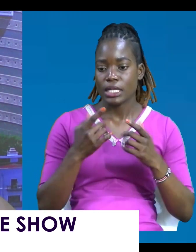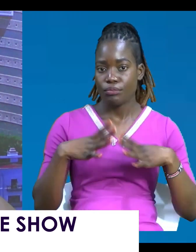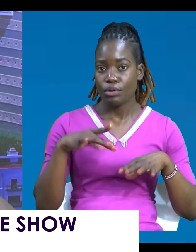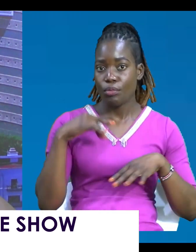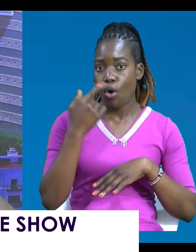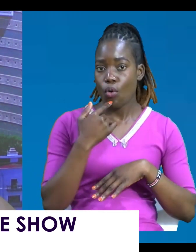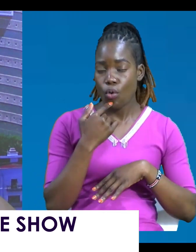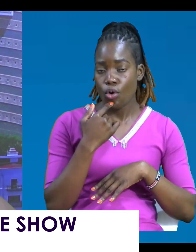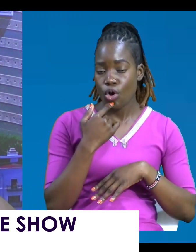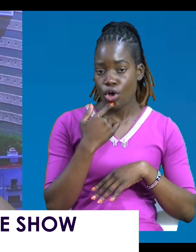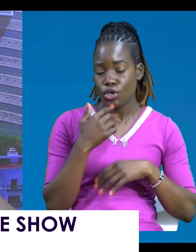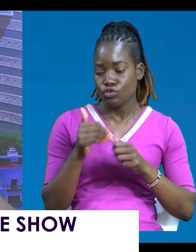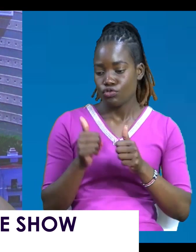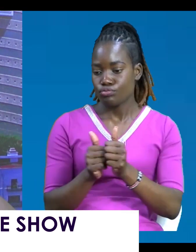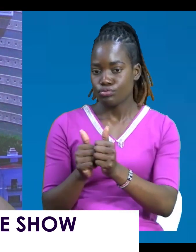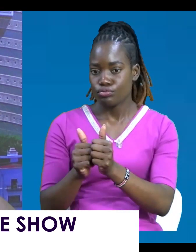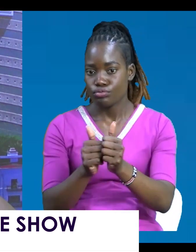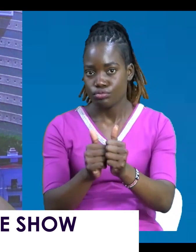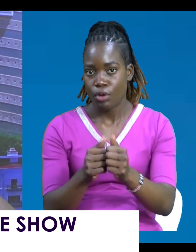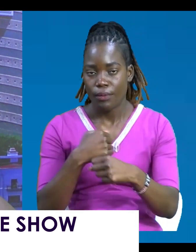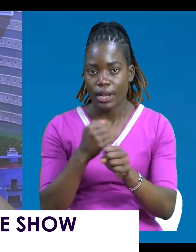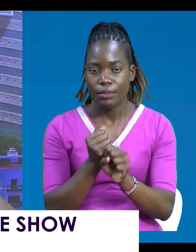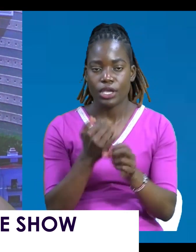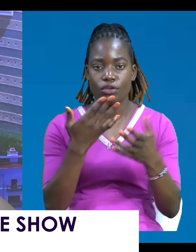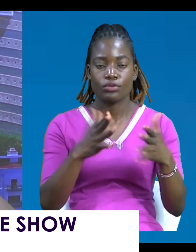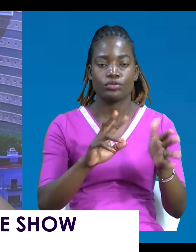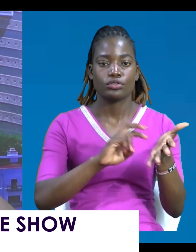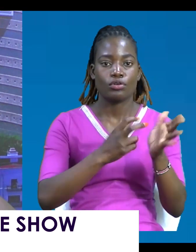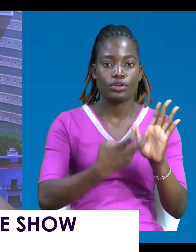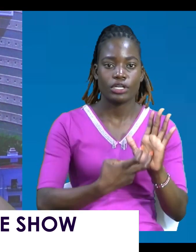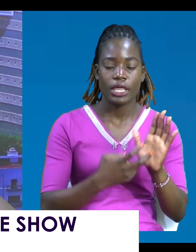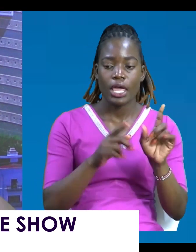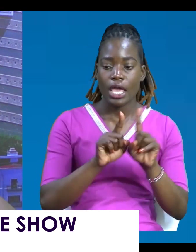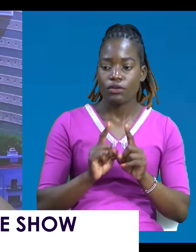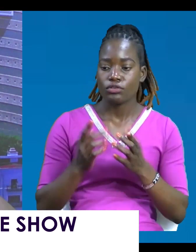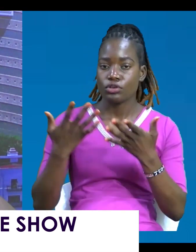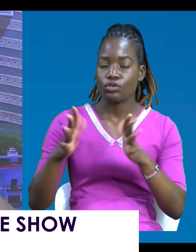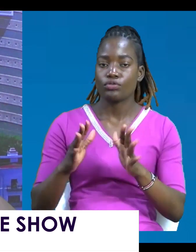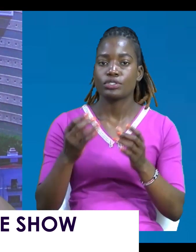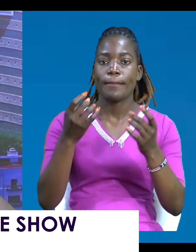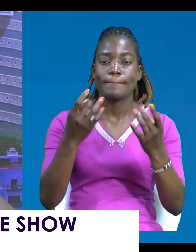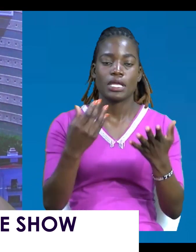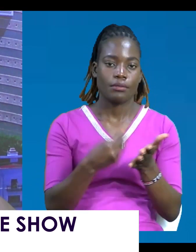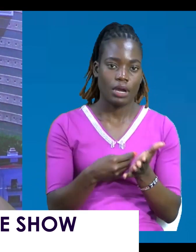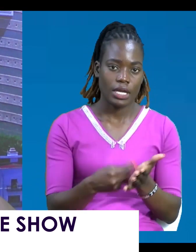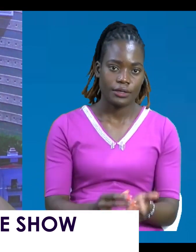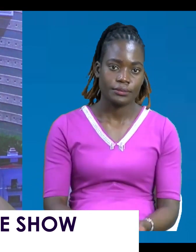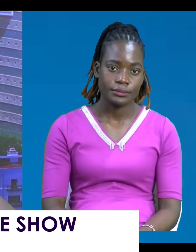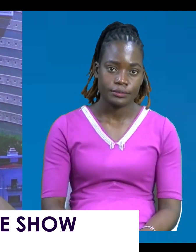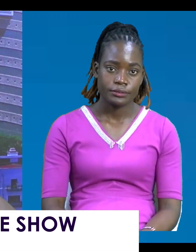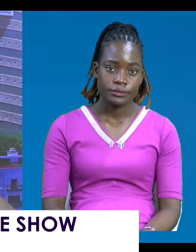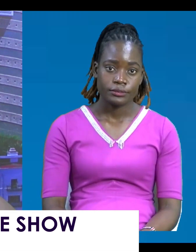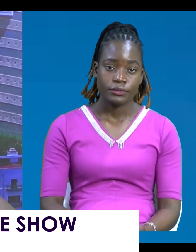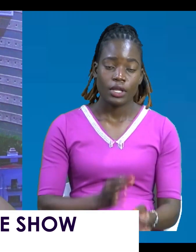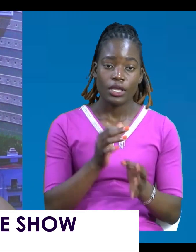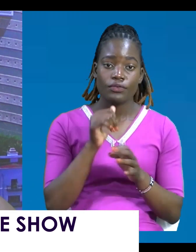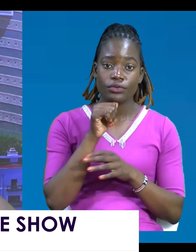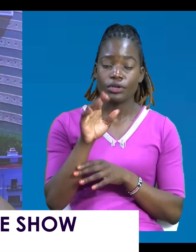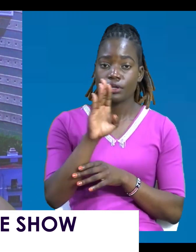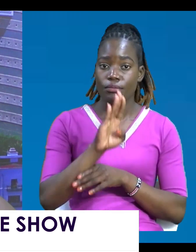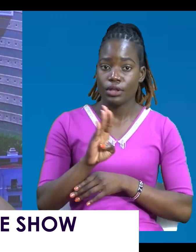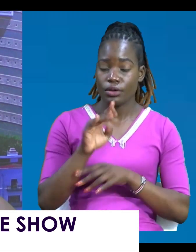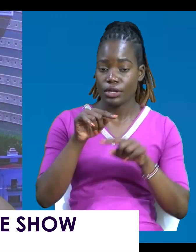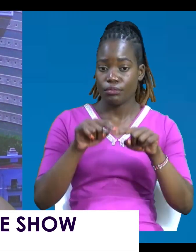people you show up with will make you lose contracts, will make you lose in millions, if not